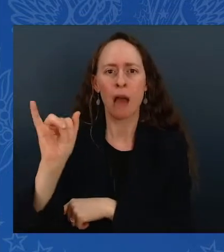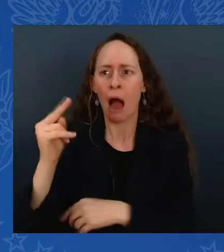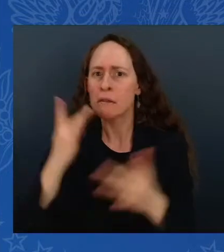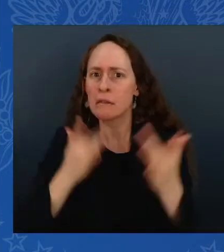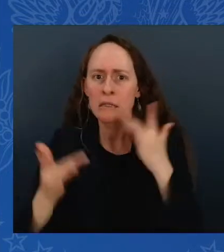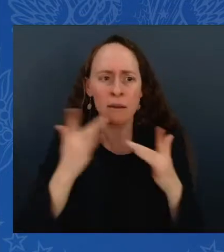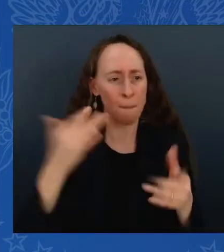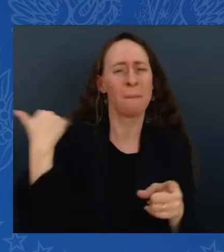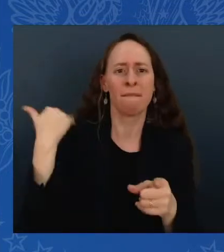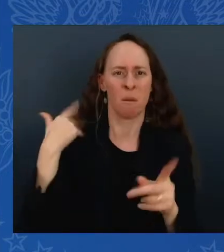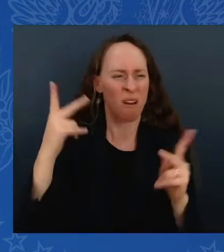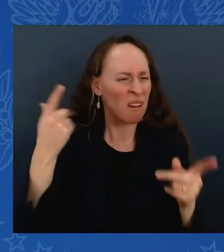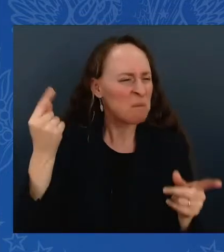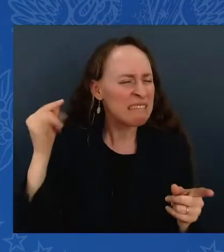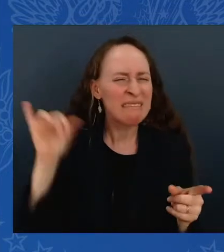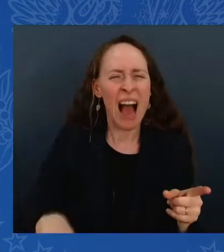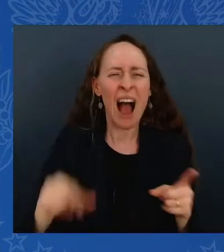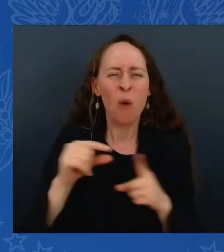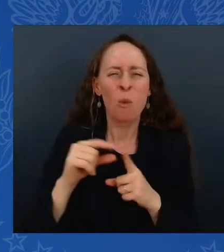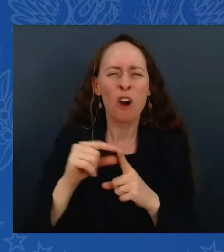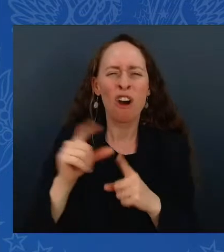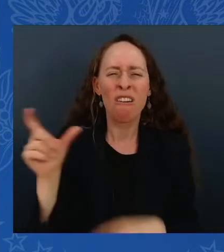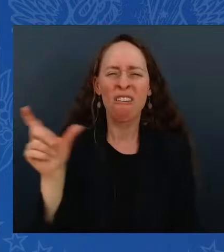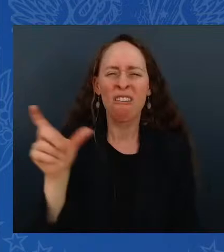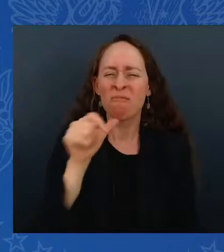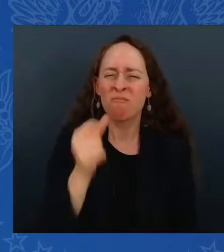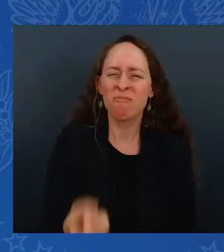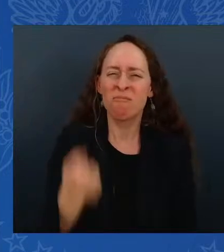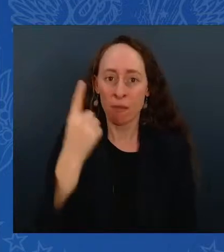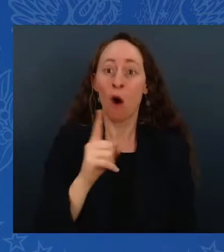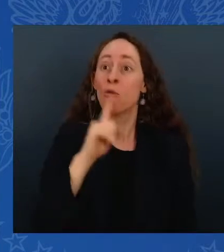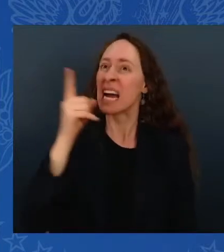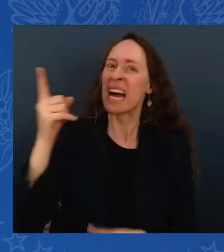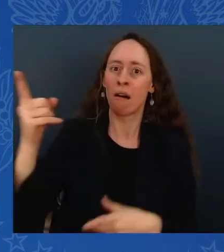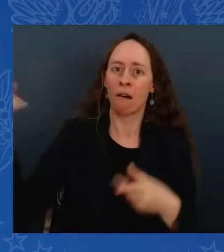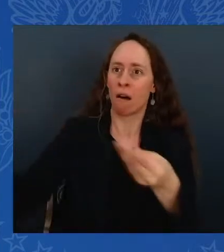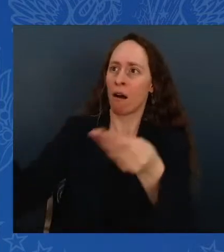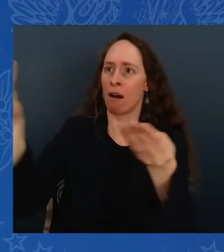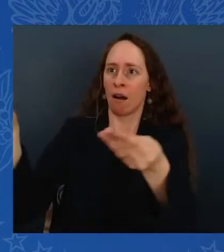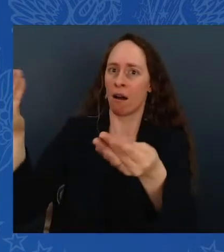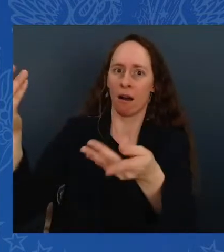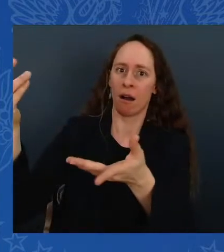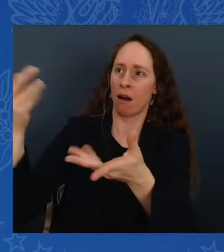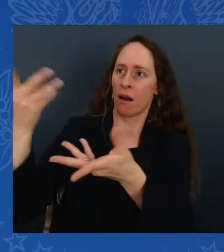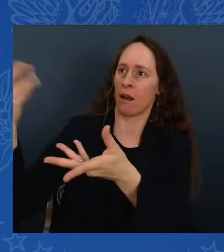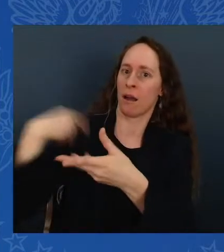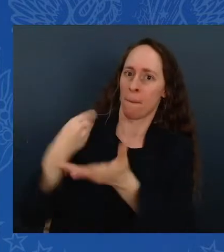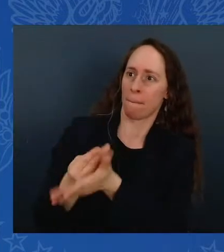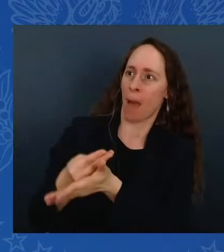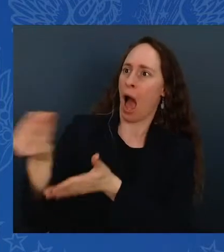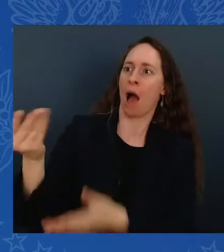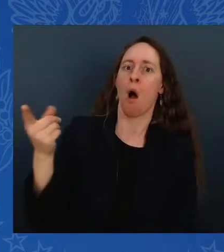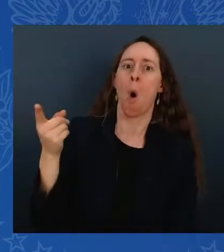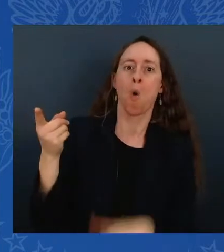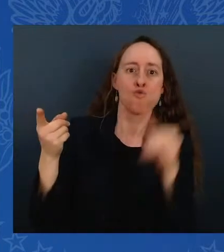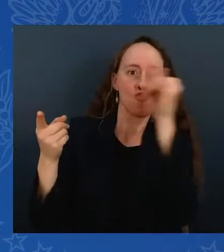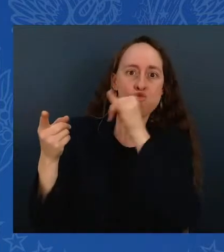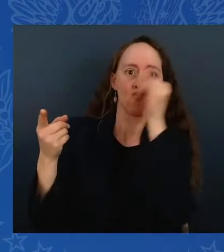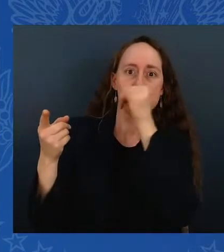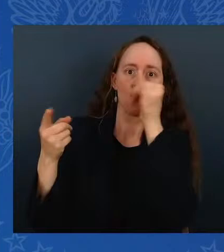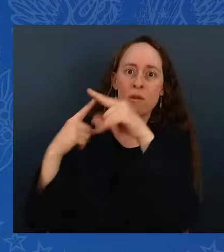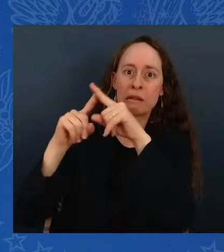but I'm serious. Think about it. It became common knowledge what we're talking about to the average American. And the